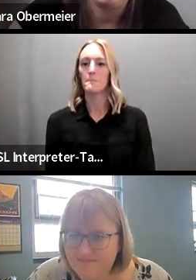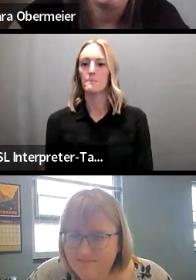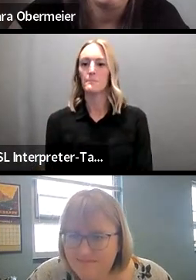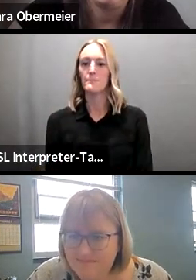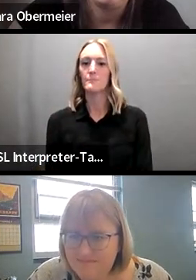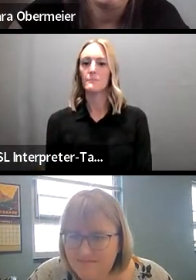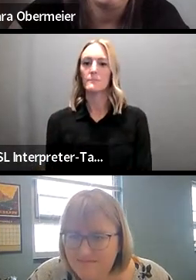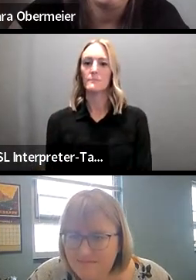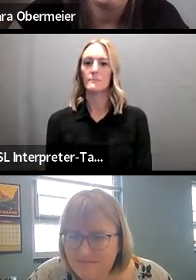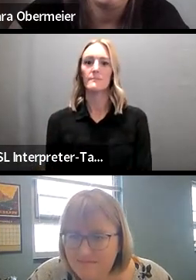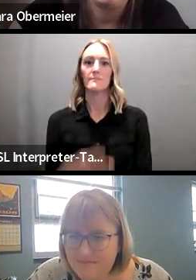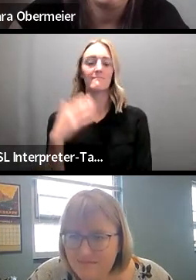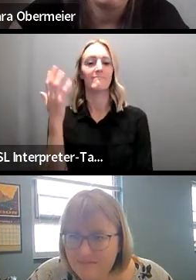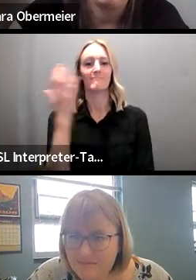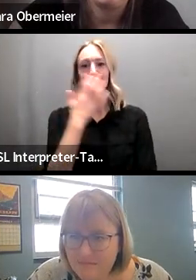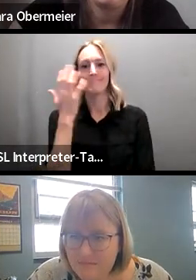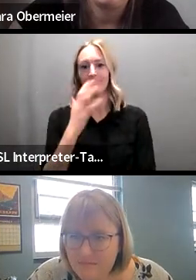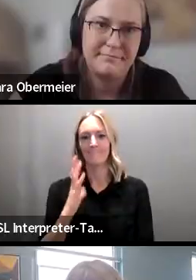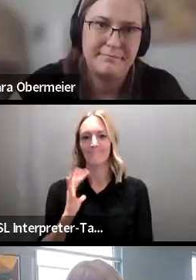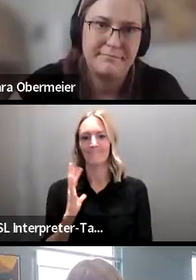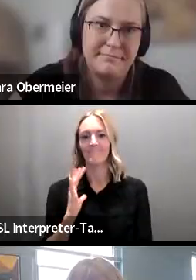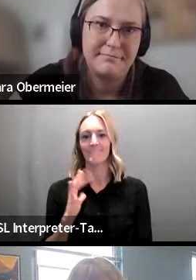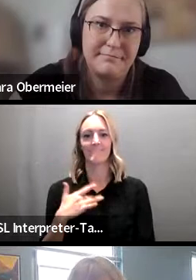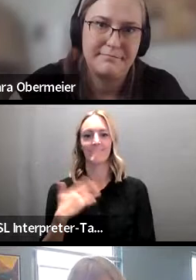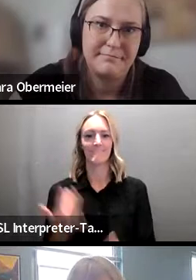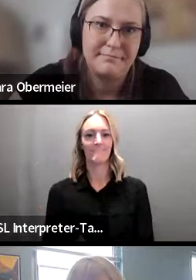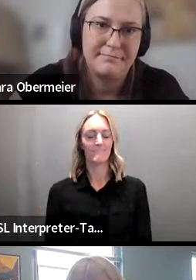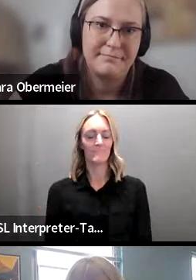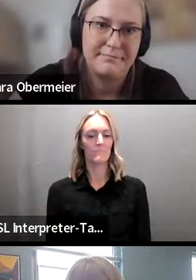That looks so amazing.